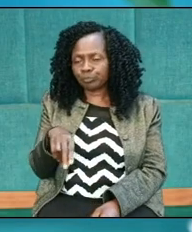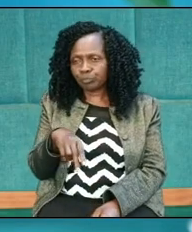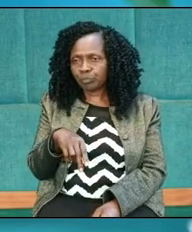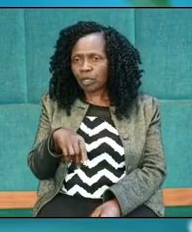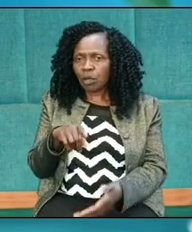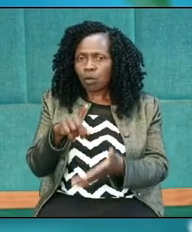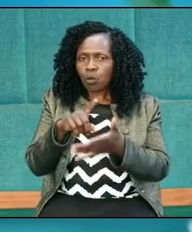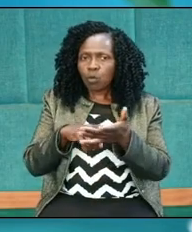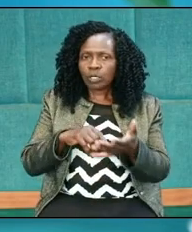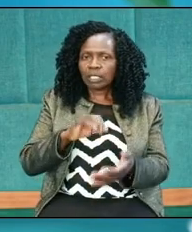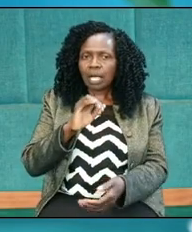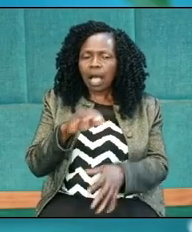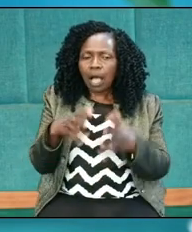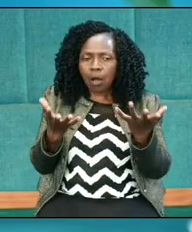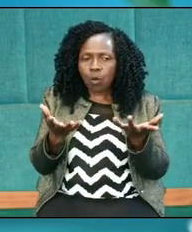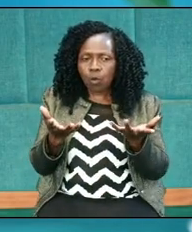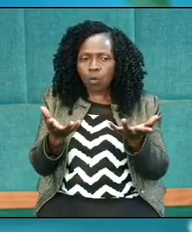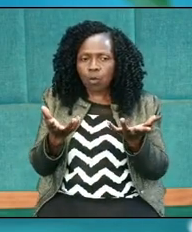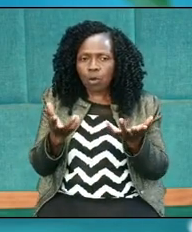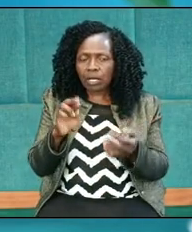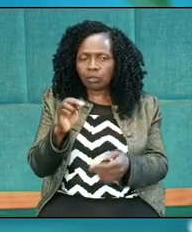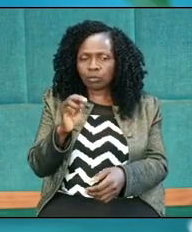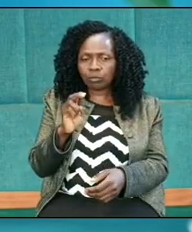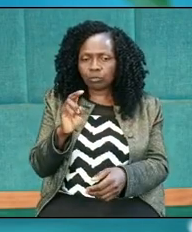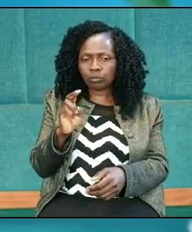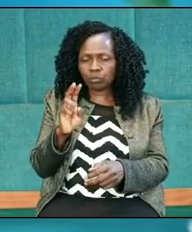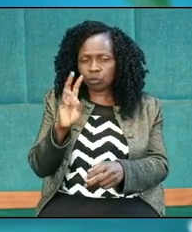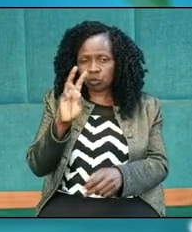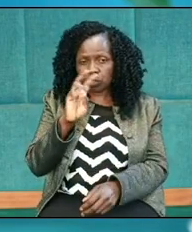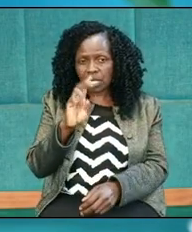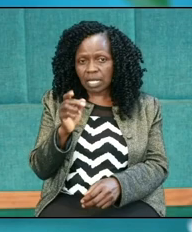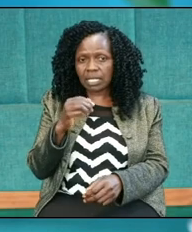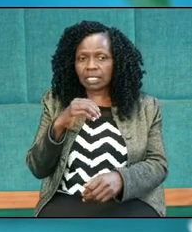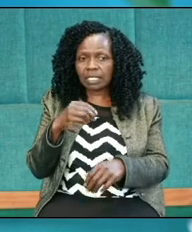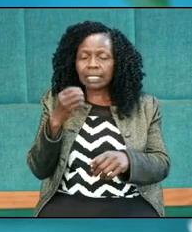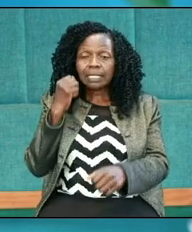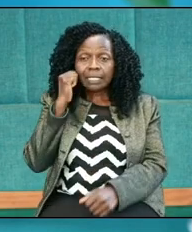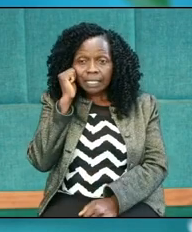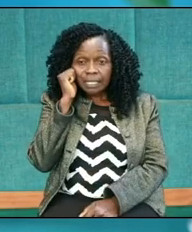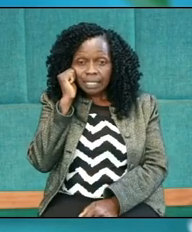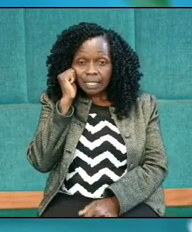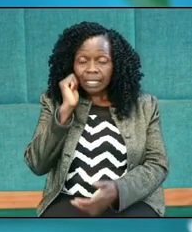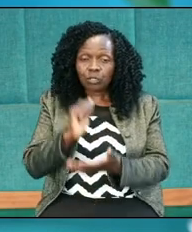actually, how are you looking at this disease that has been diagnosed?